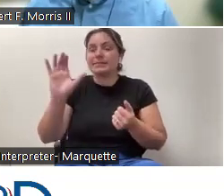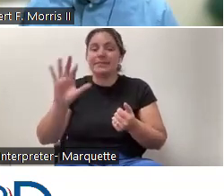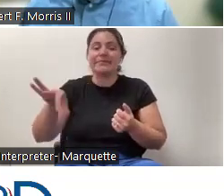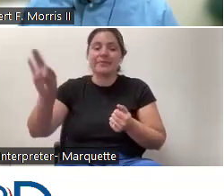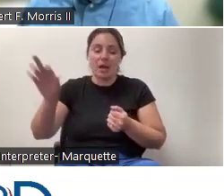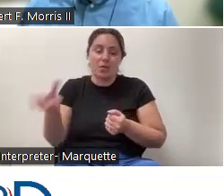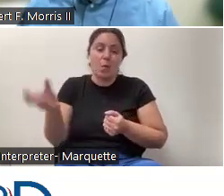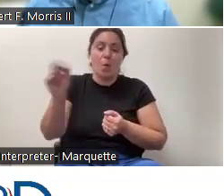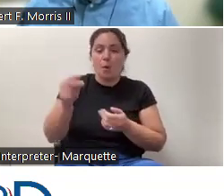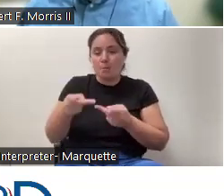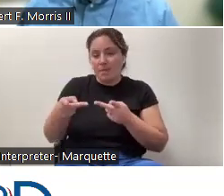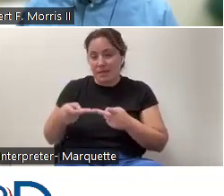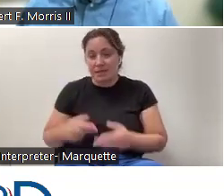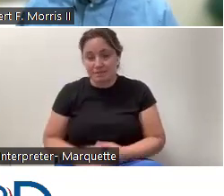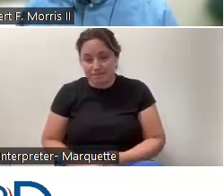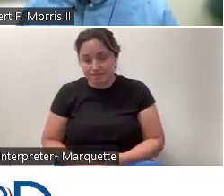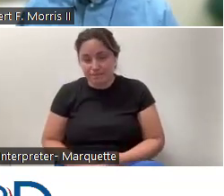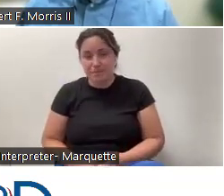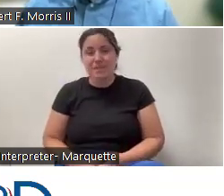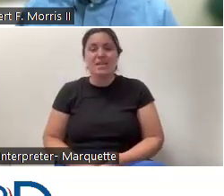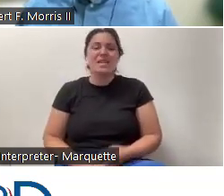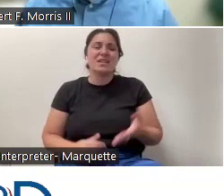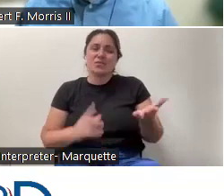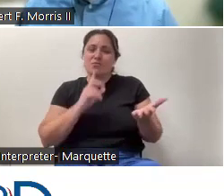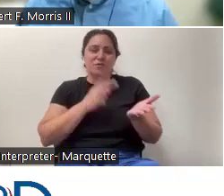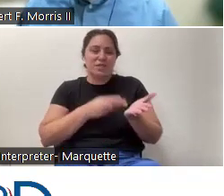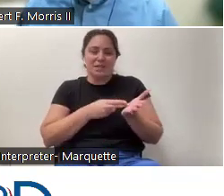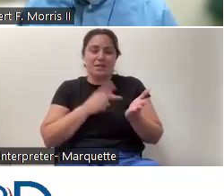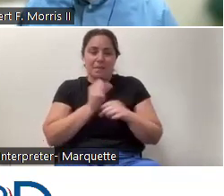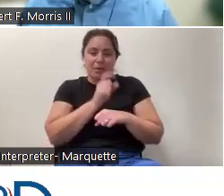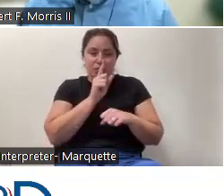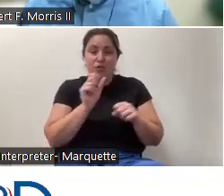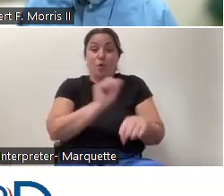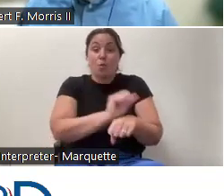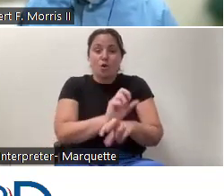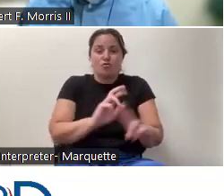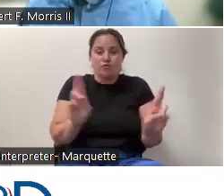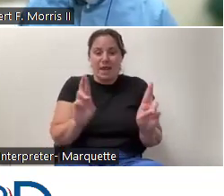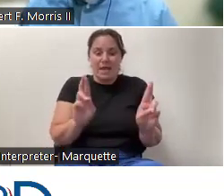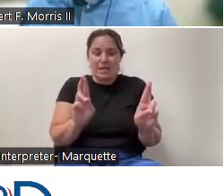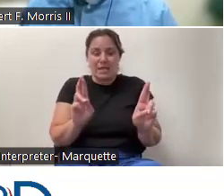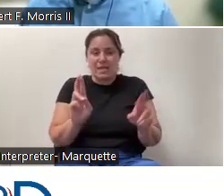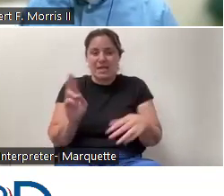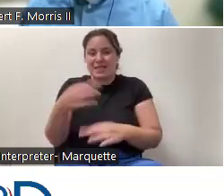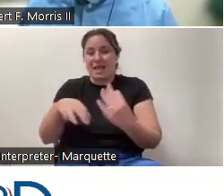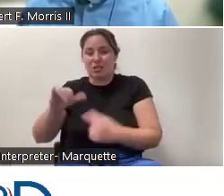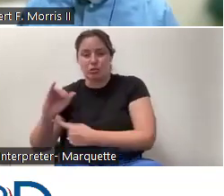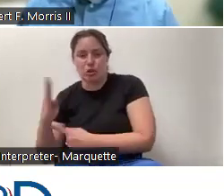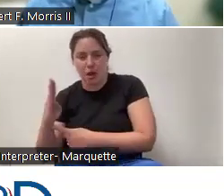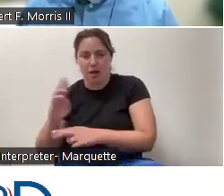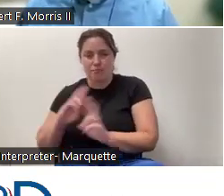because it's more of a making sure that they are work ready rather than just job ready. Job ready means that you've got the